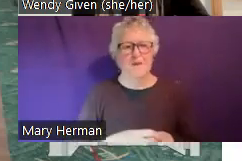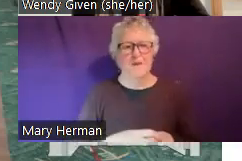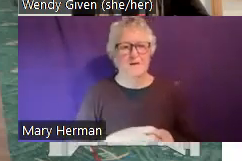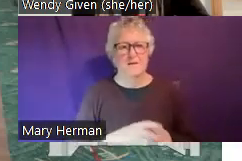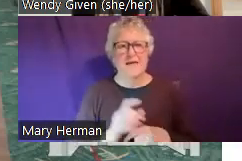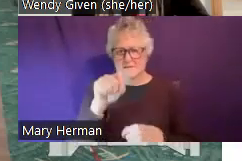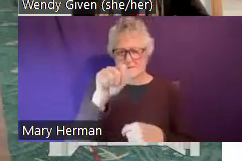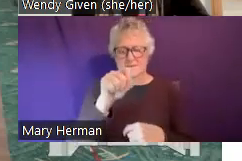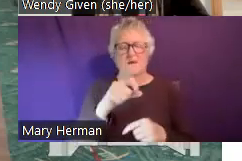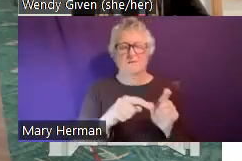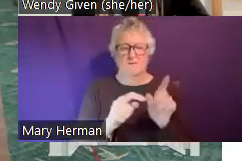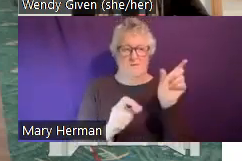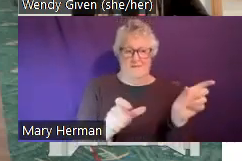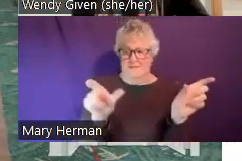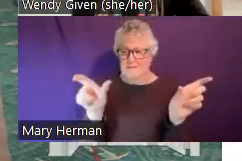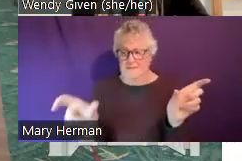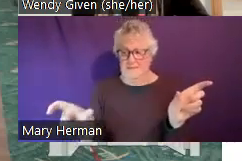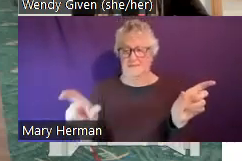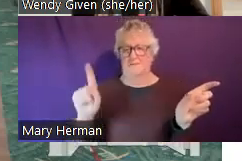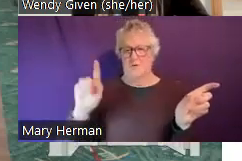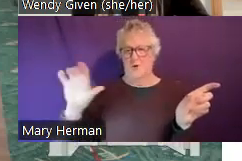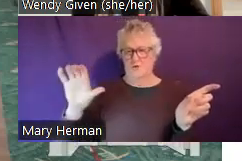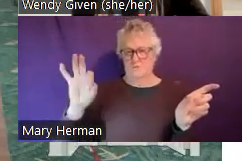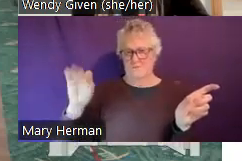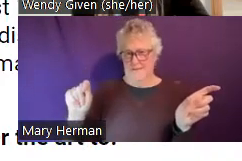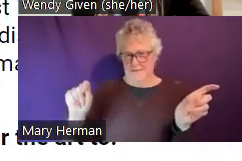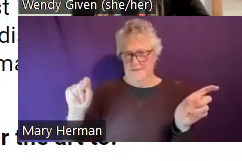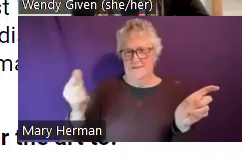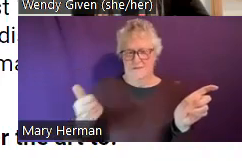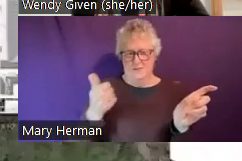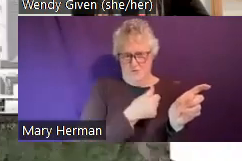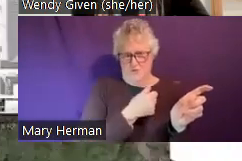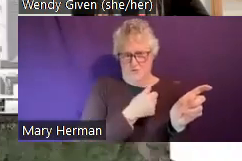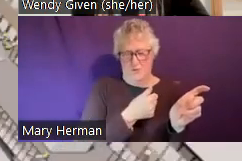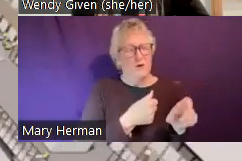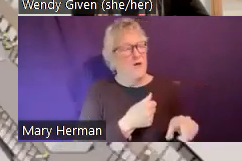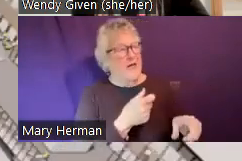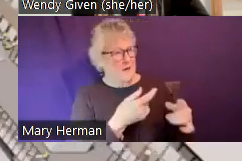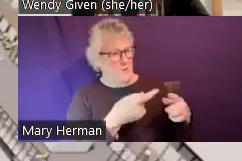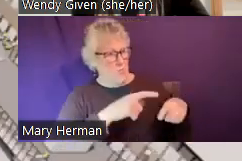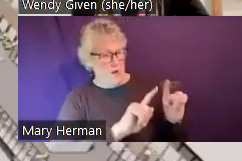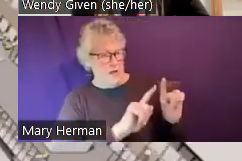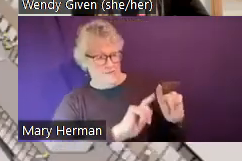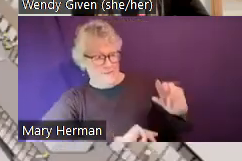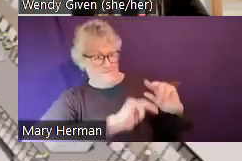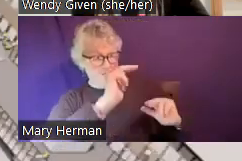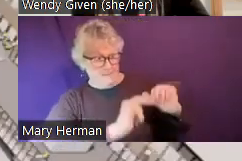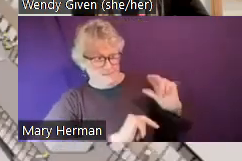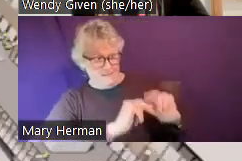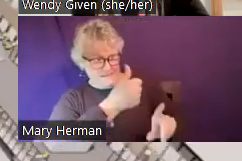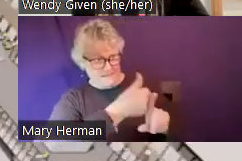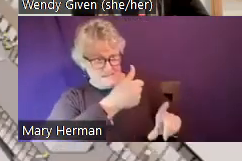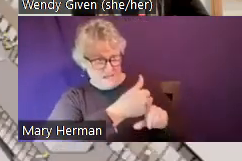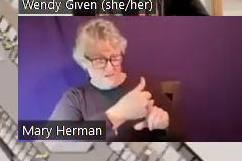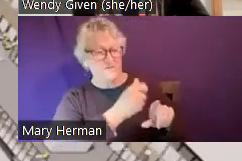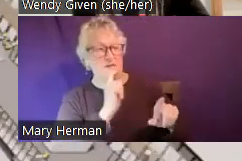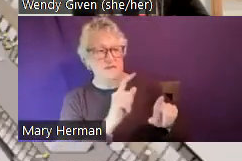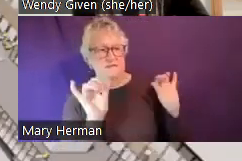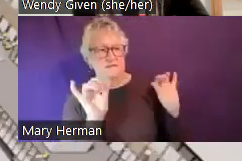feet. And while the building is symmetrical, we don't expect the artwork to be mirrored